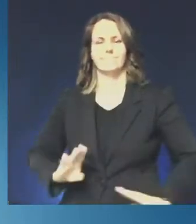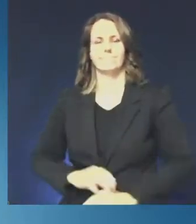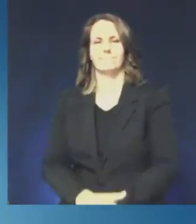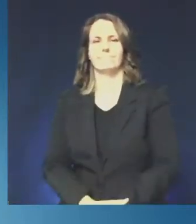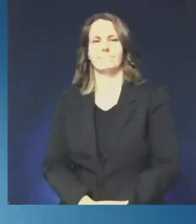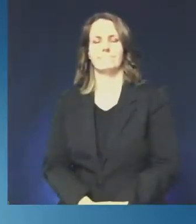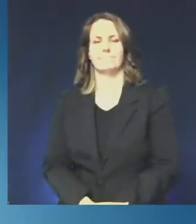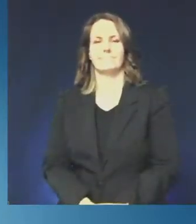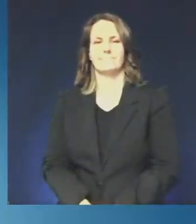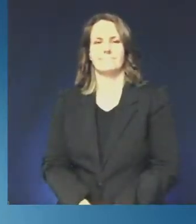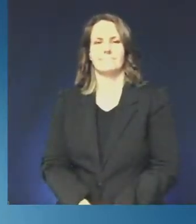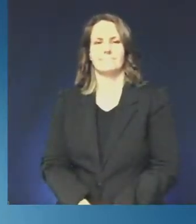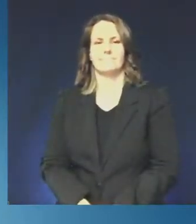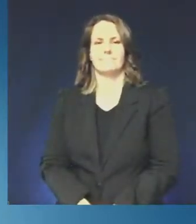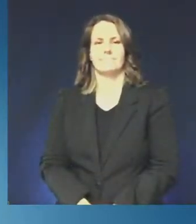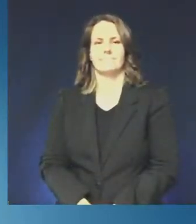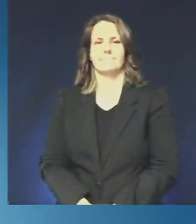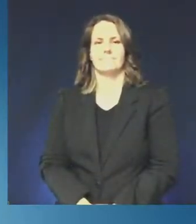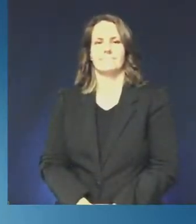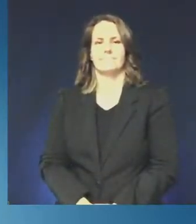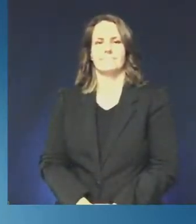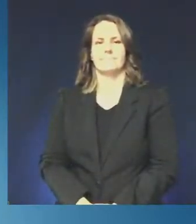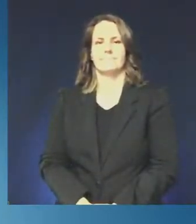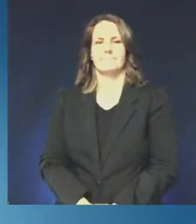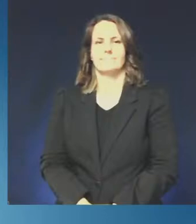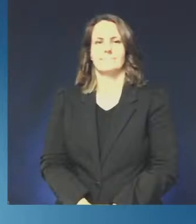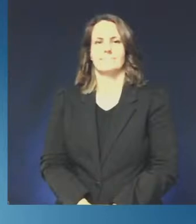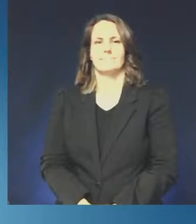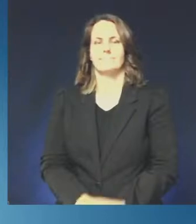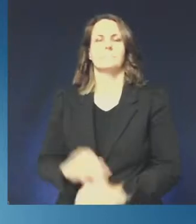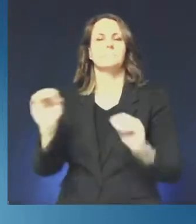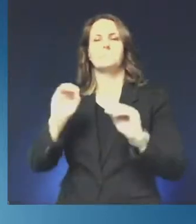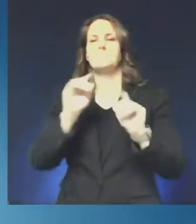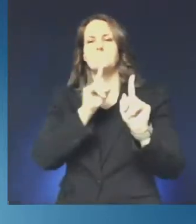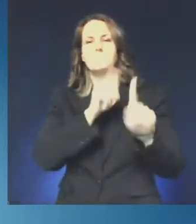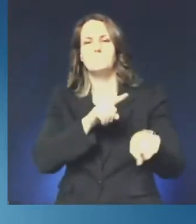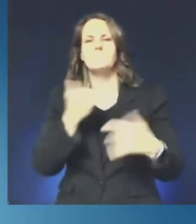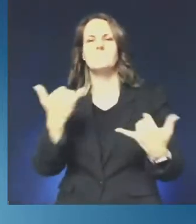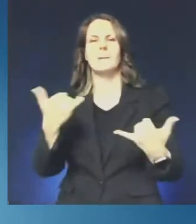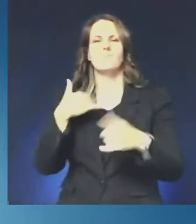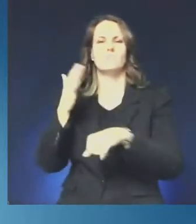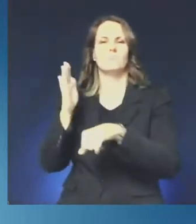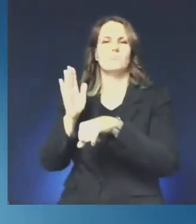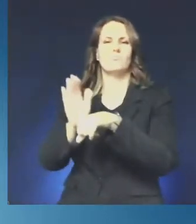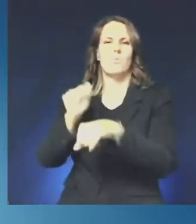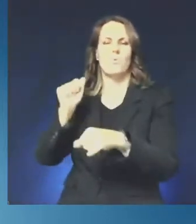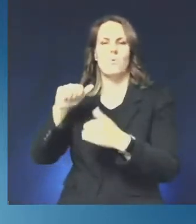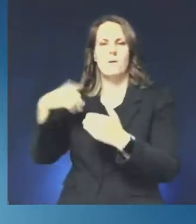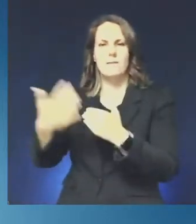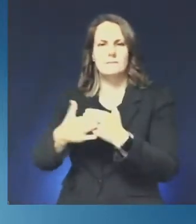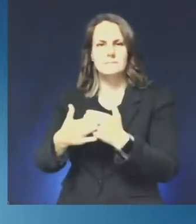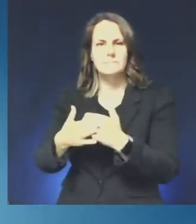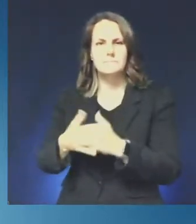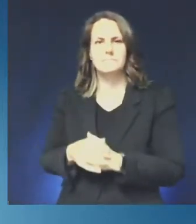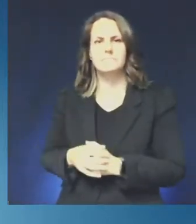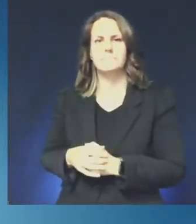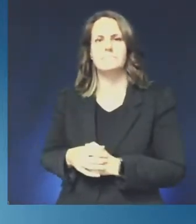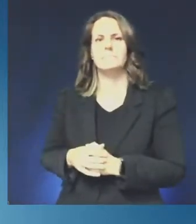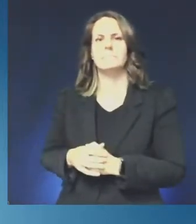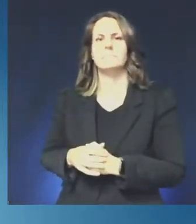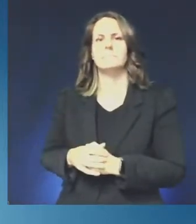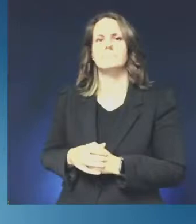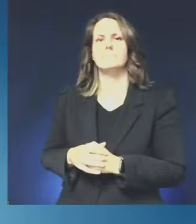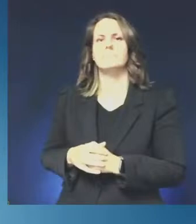We'll try to get back to Todd later on. Moving on now to Alex Moe from WisconsinBusiness.com.